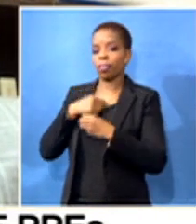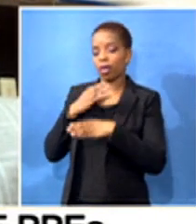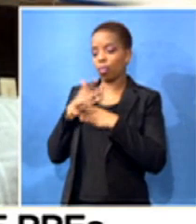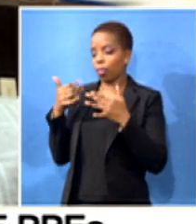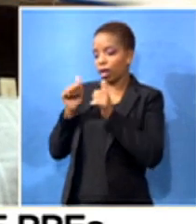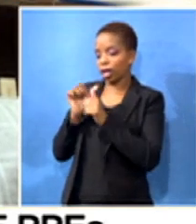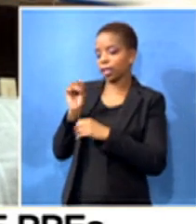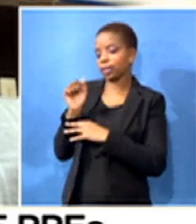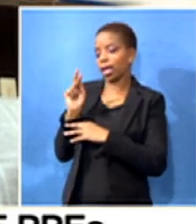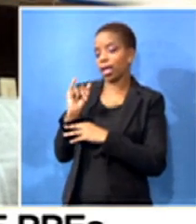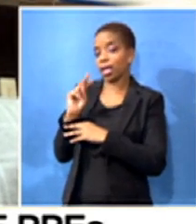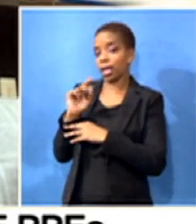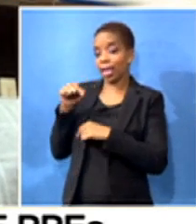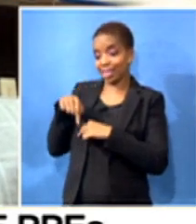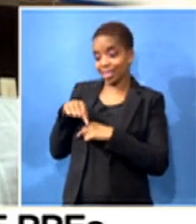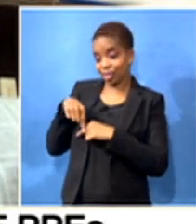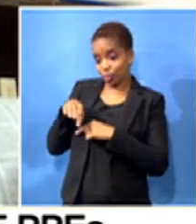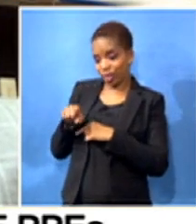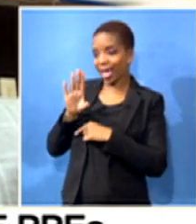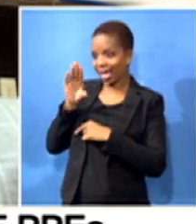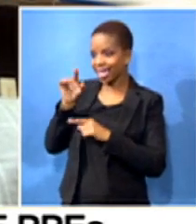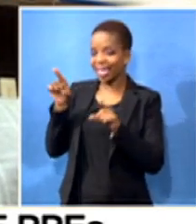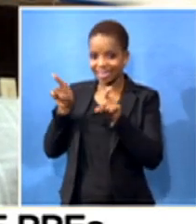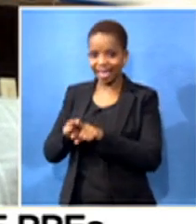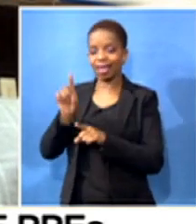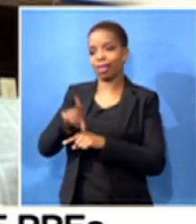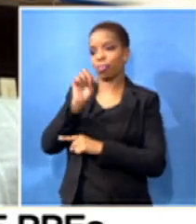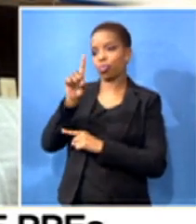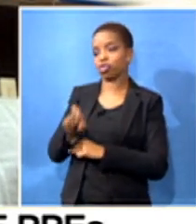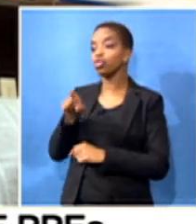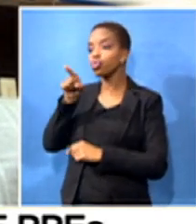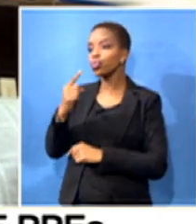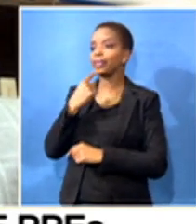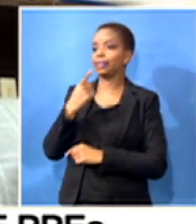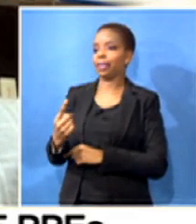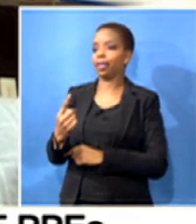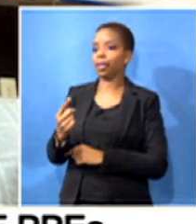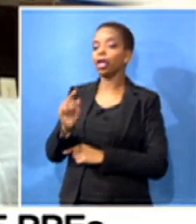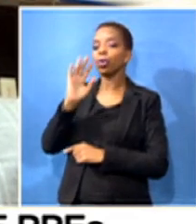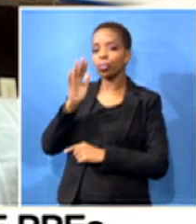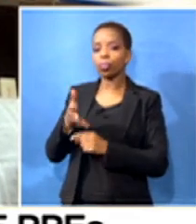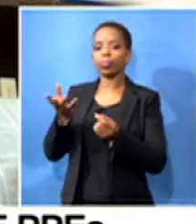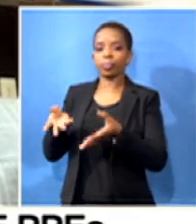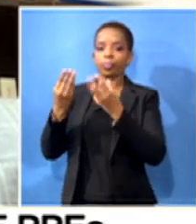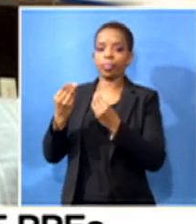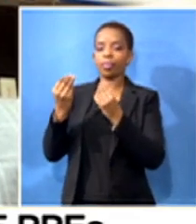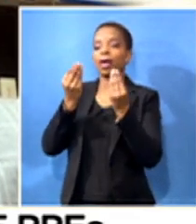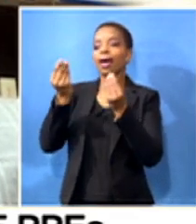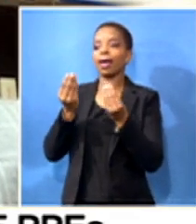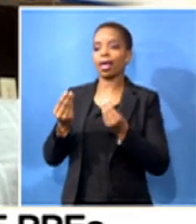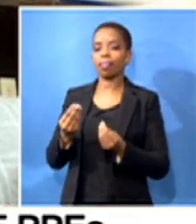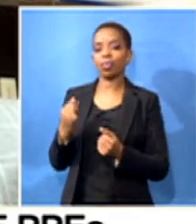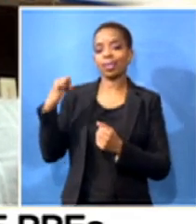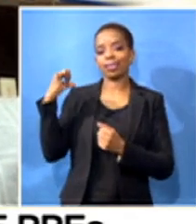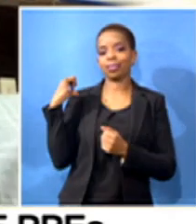same question. You answered that you would have the figure yesterday, that you'd have more on the investigation, and that charges would